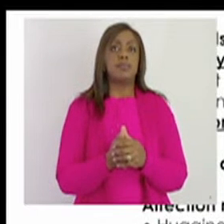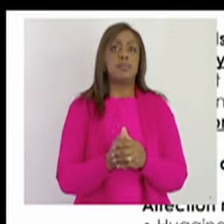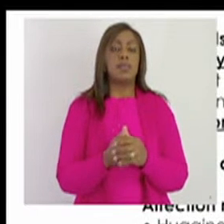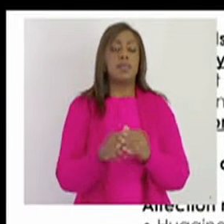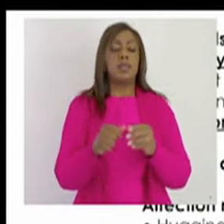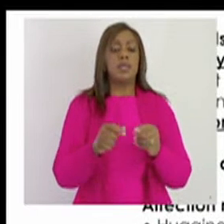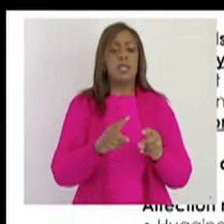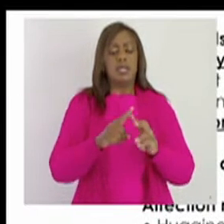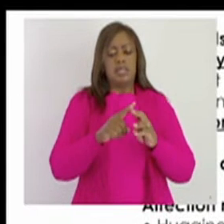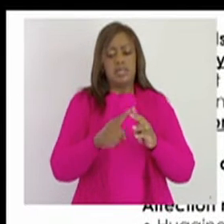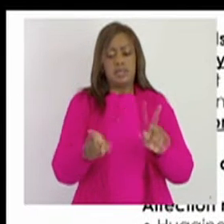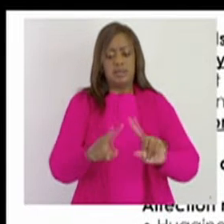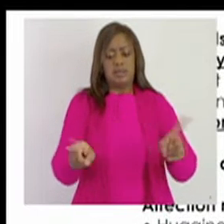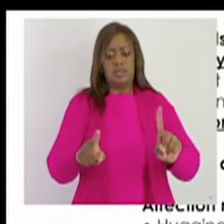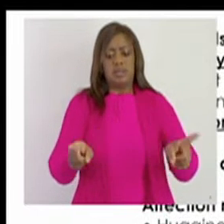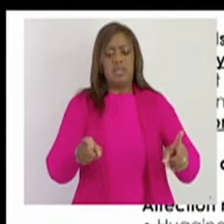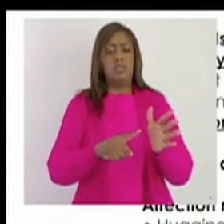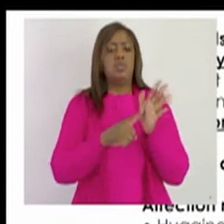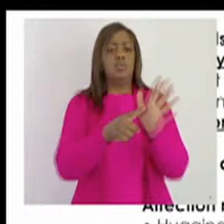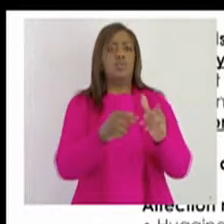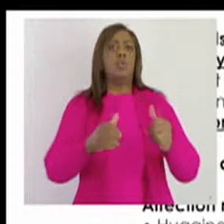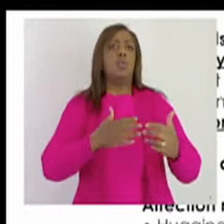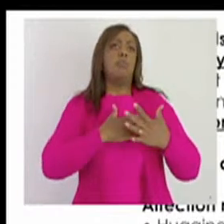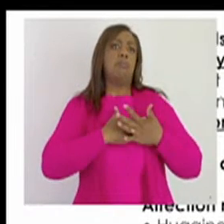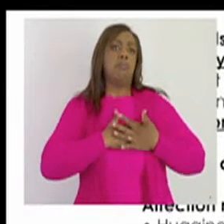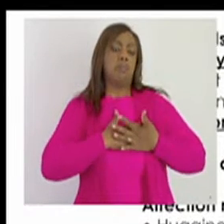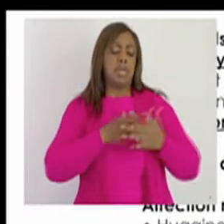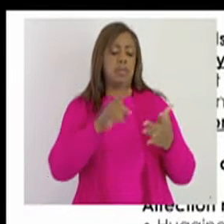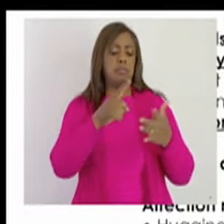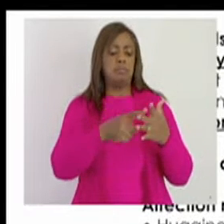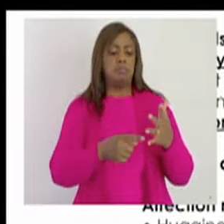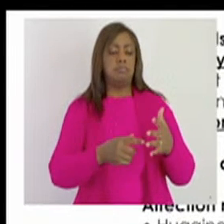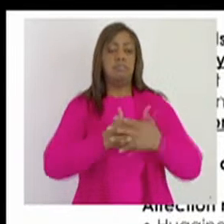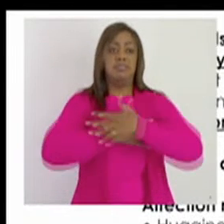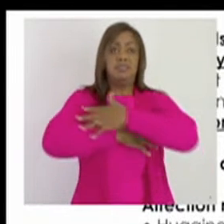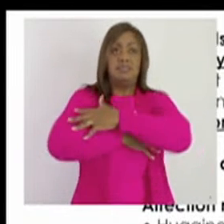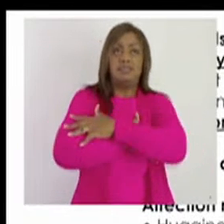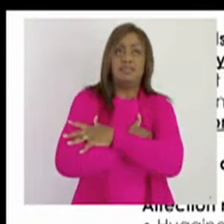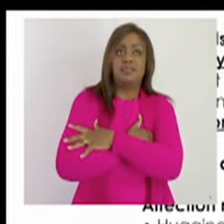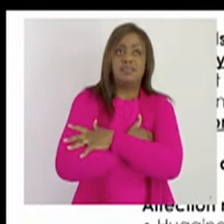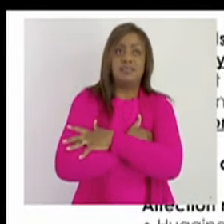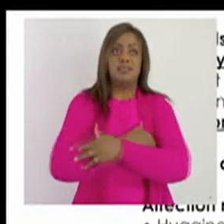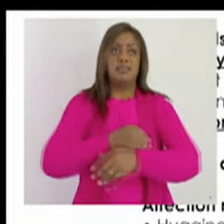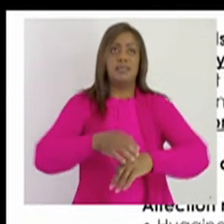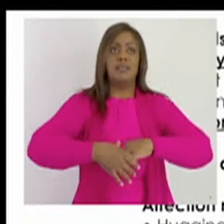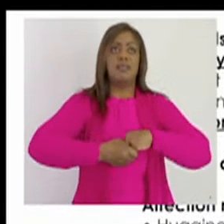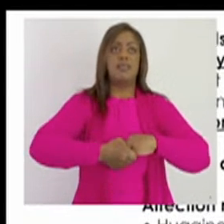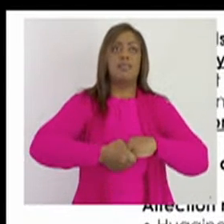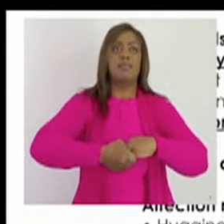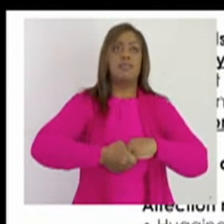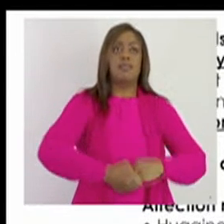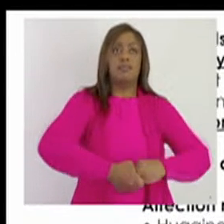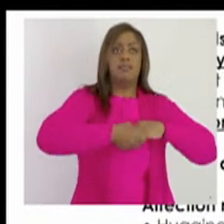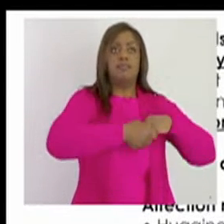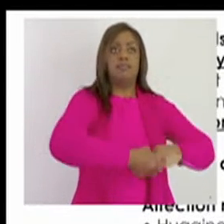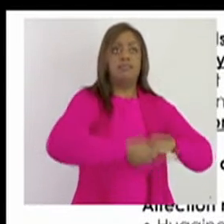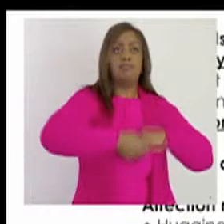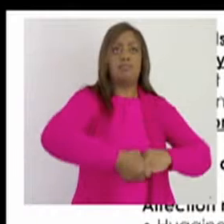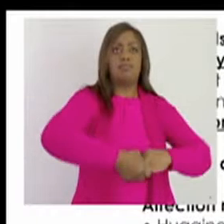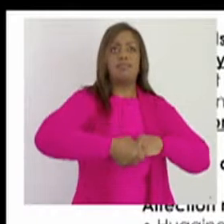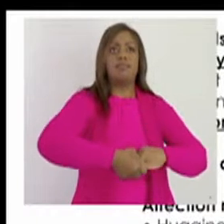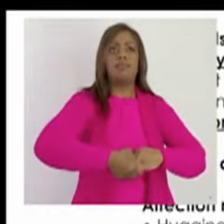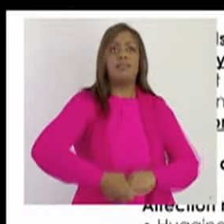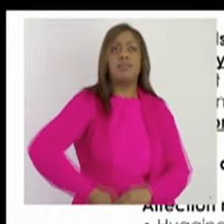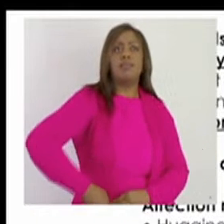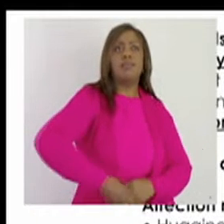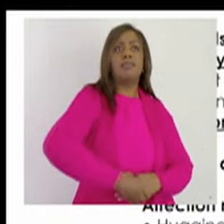showing affection that are safe are as follows: by hugging, holding hands, shaking hands, walking arm in